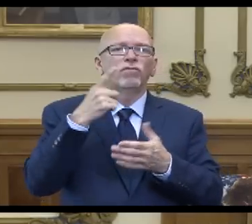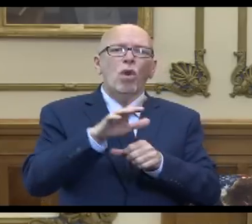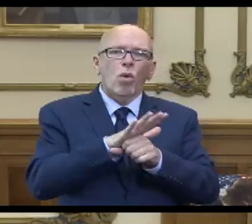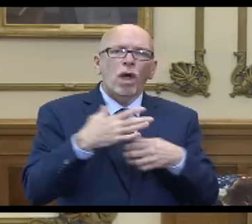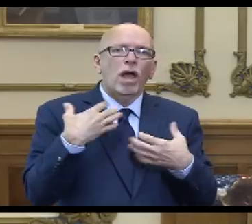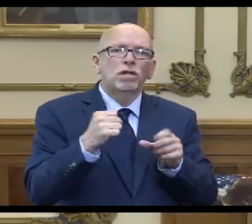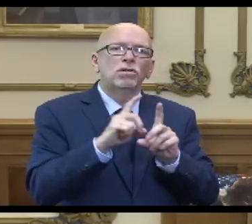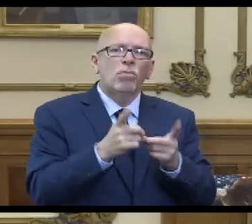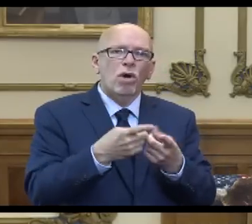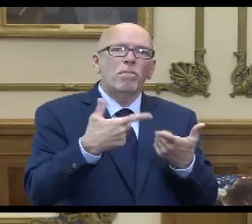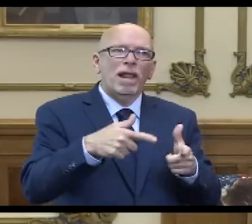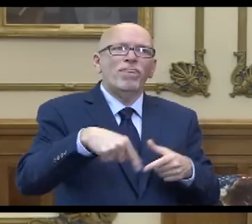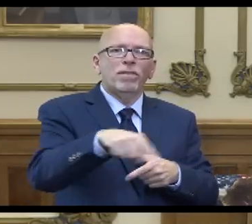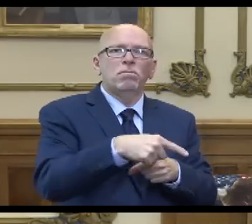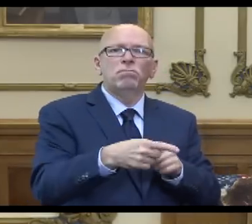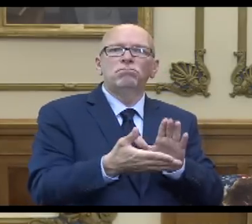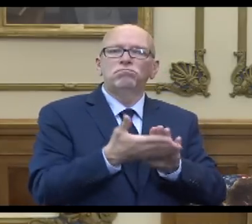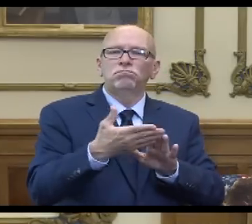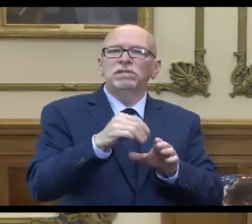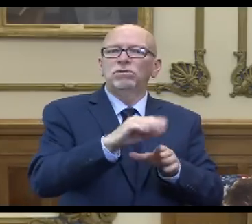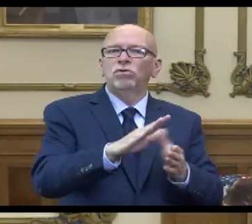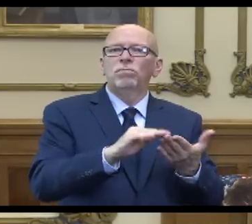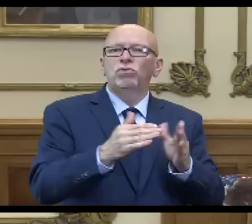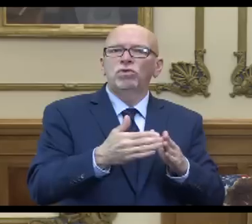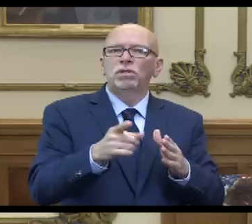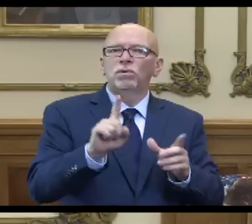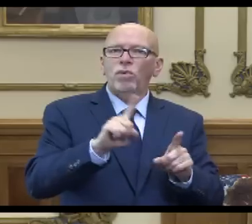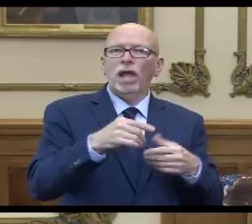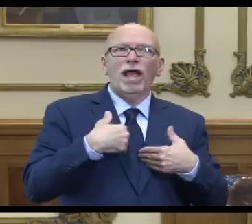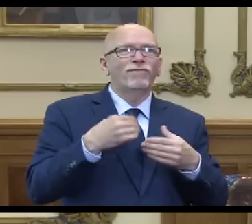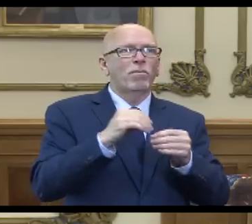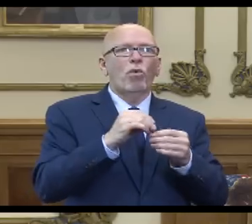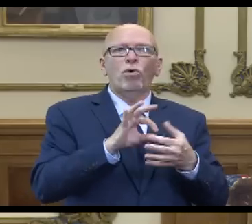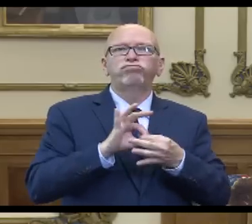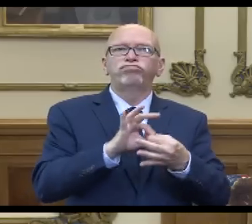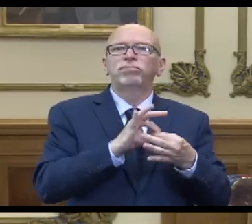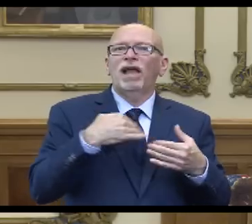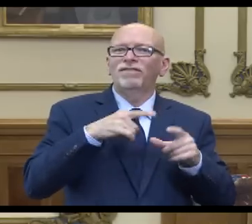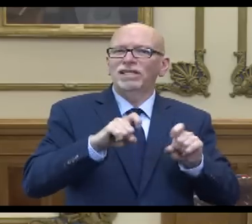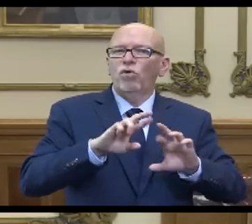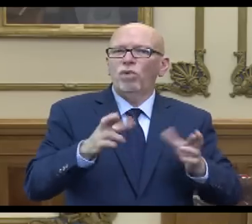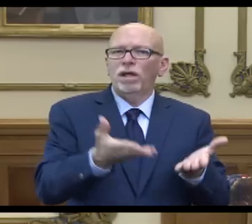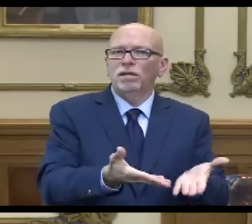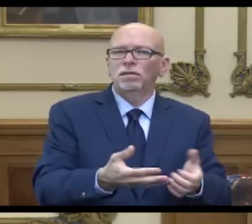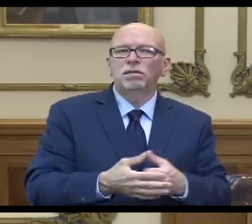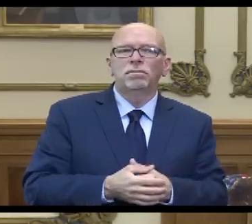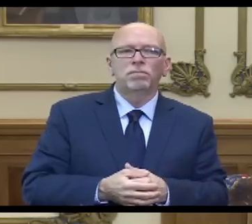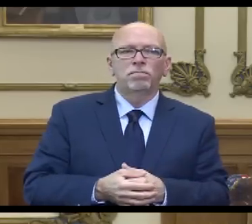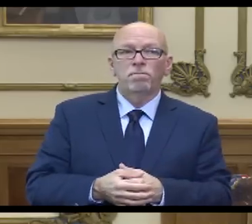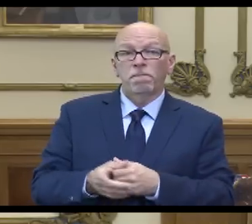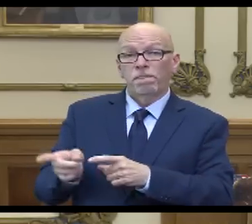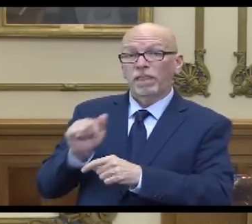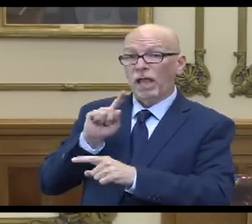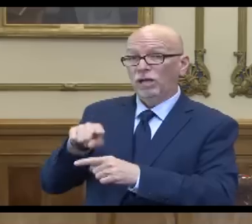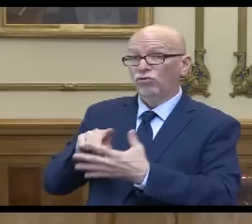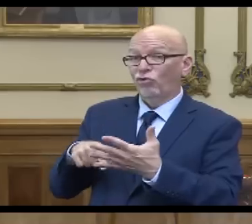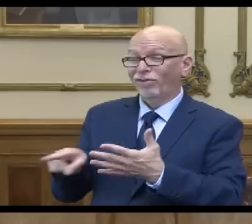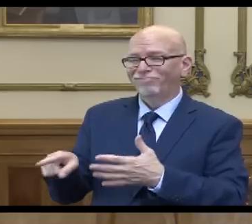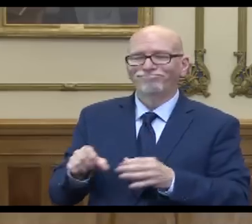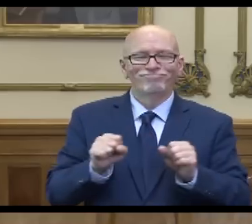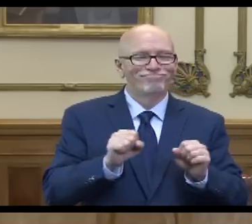health departments and providers in those communities where there is an existing testing infrastructure? You want to take all three?